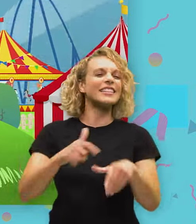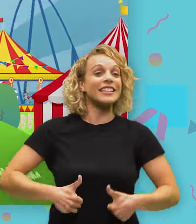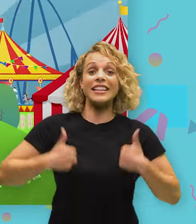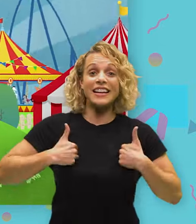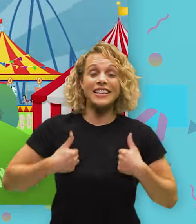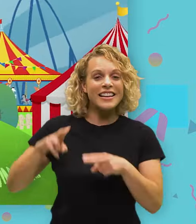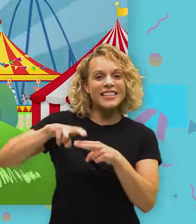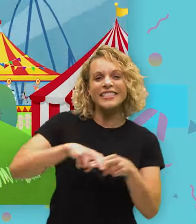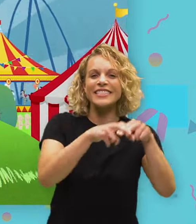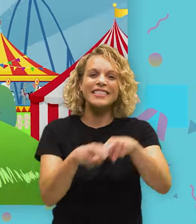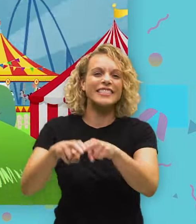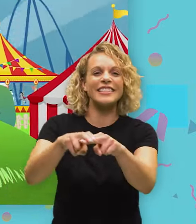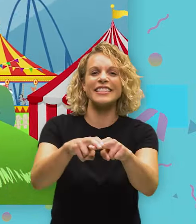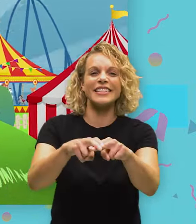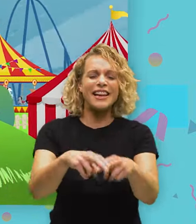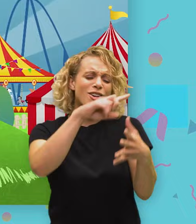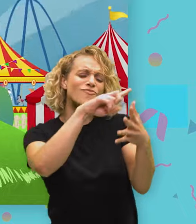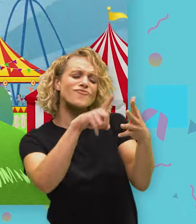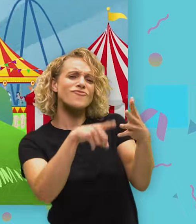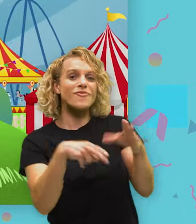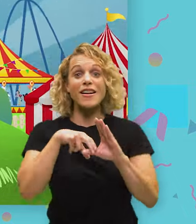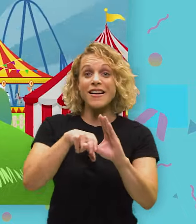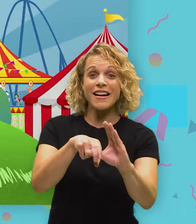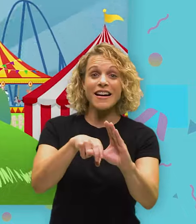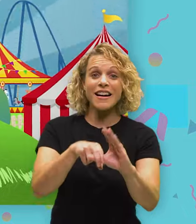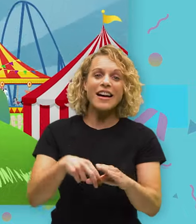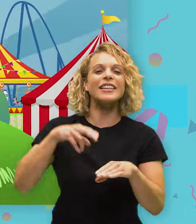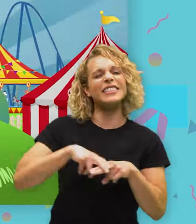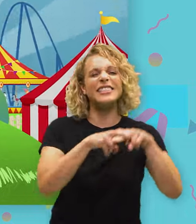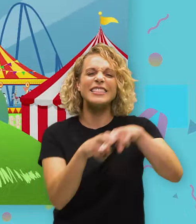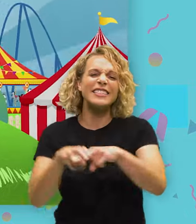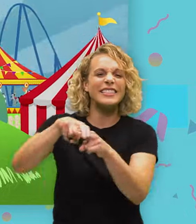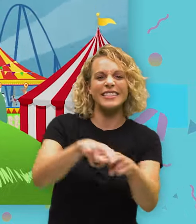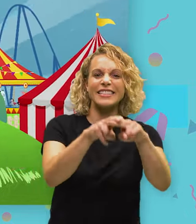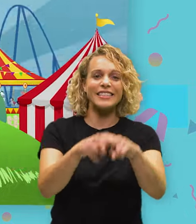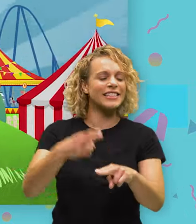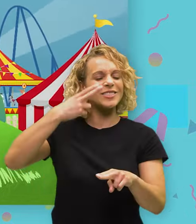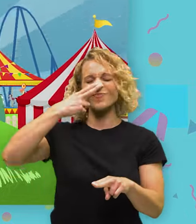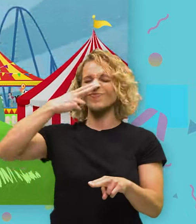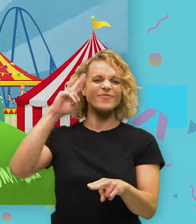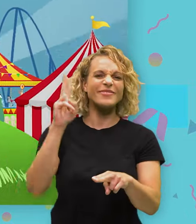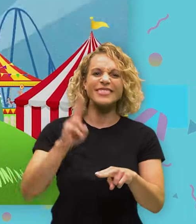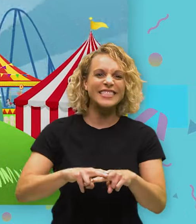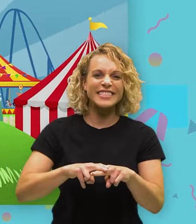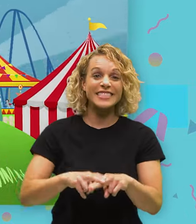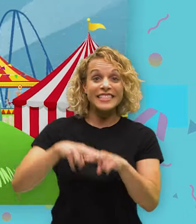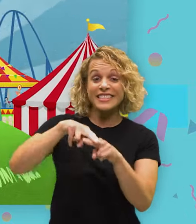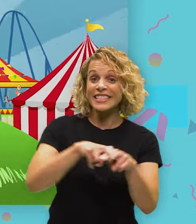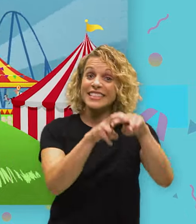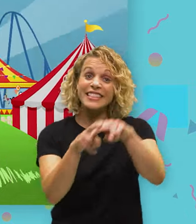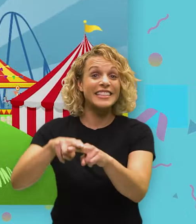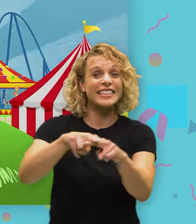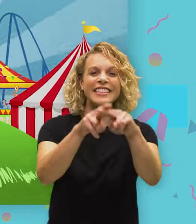the time of my life at the theme park. There are so many rides at the theme park. I have so much fun